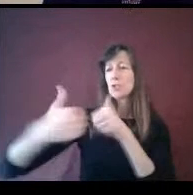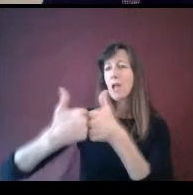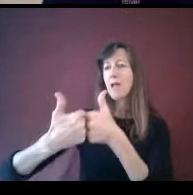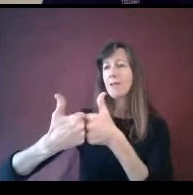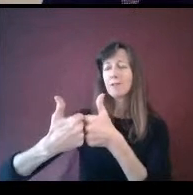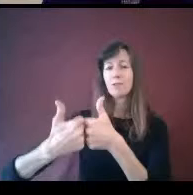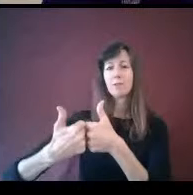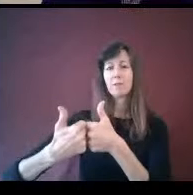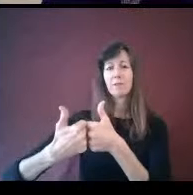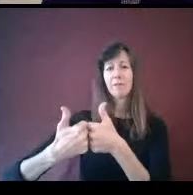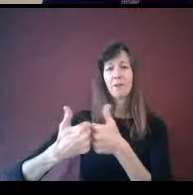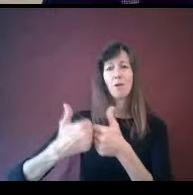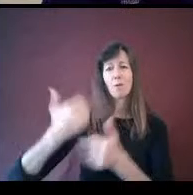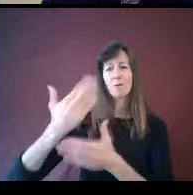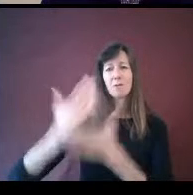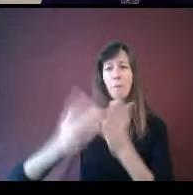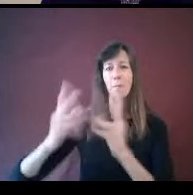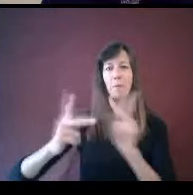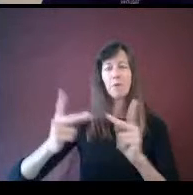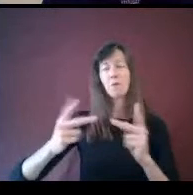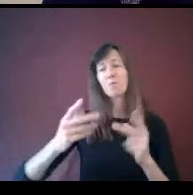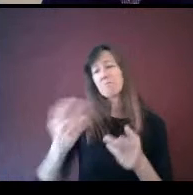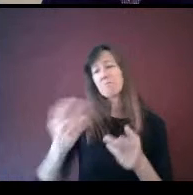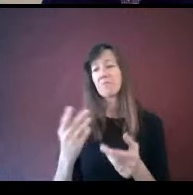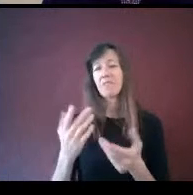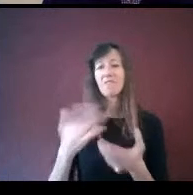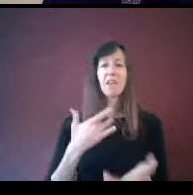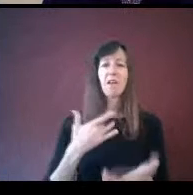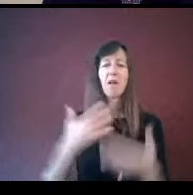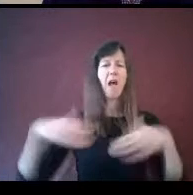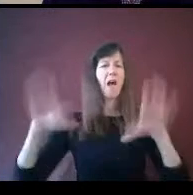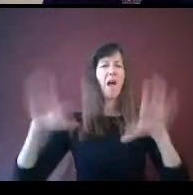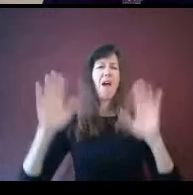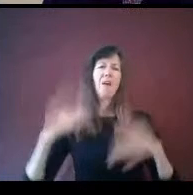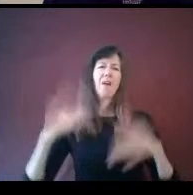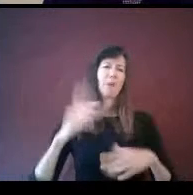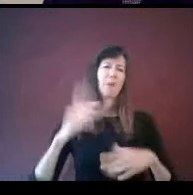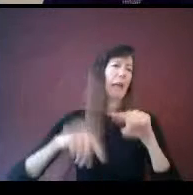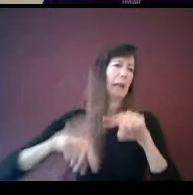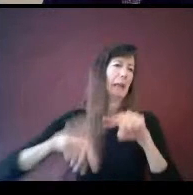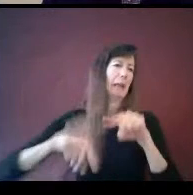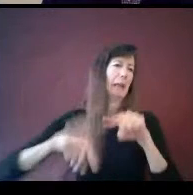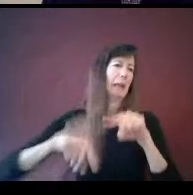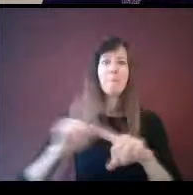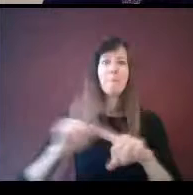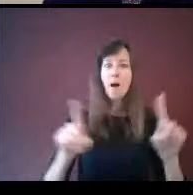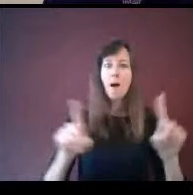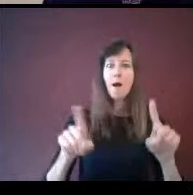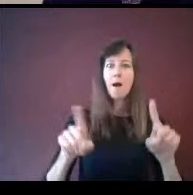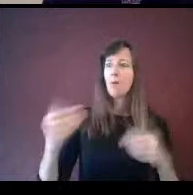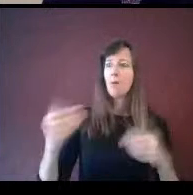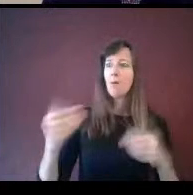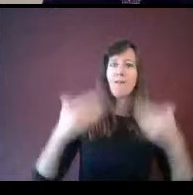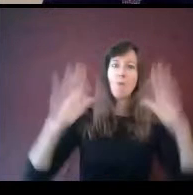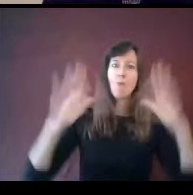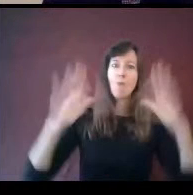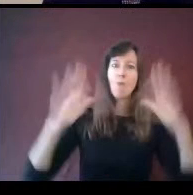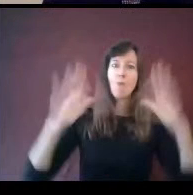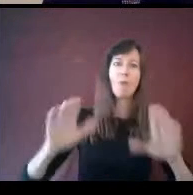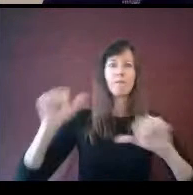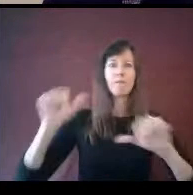up, we dug in and did the work, and some great scientists and researchers who need to be held up as